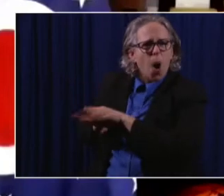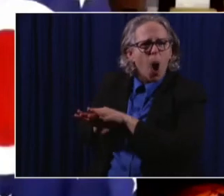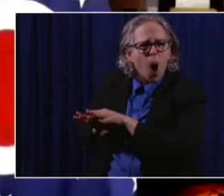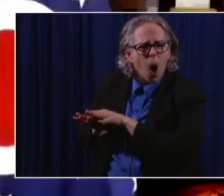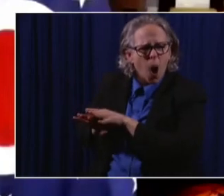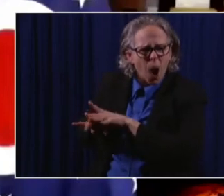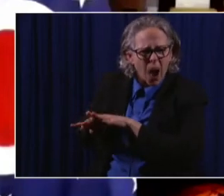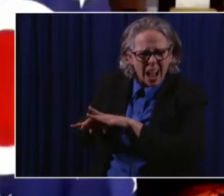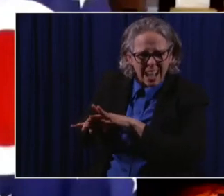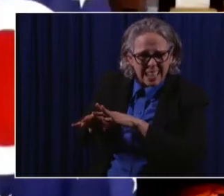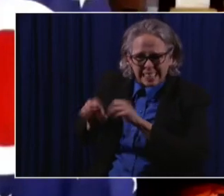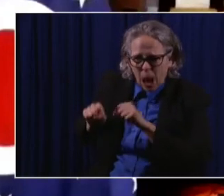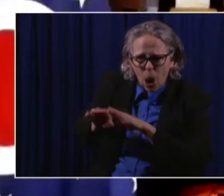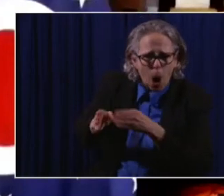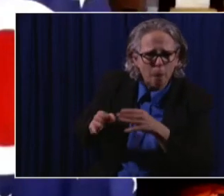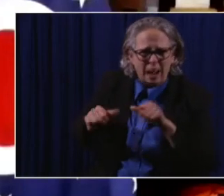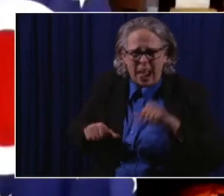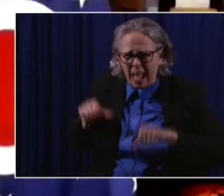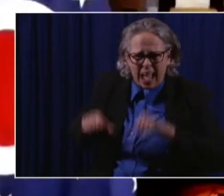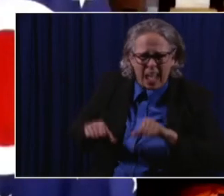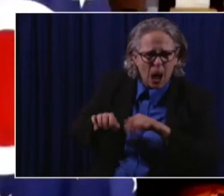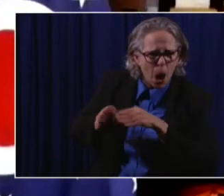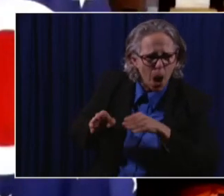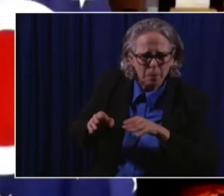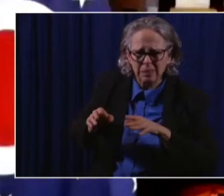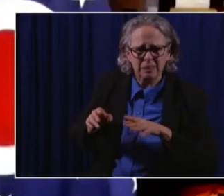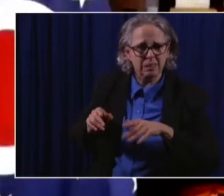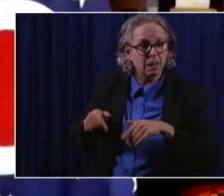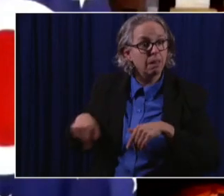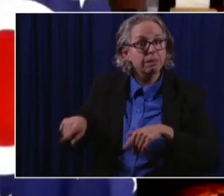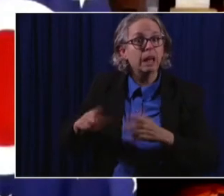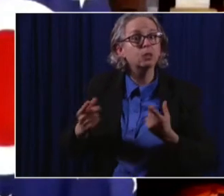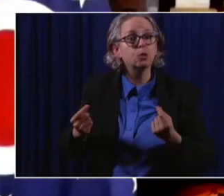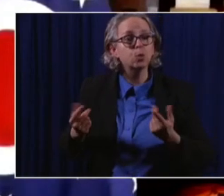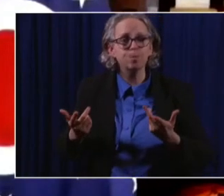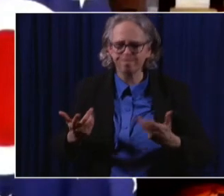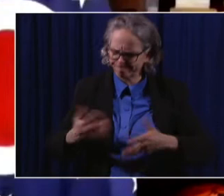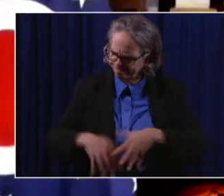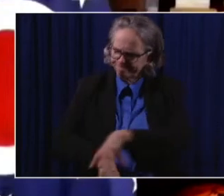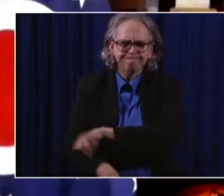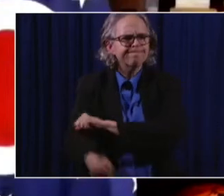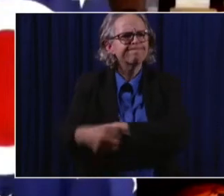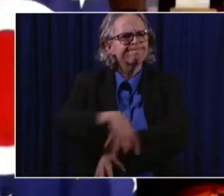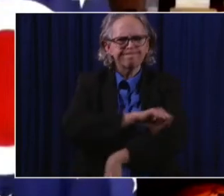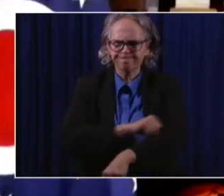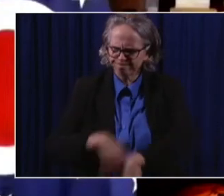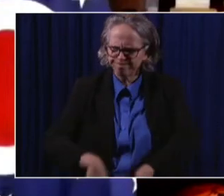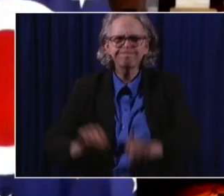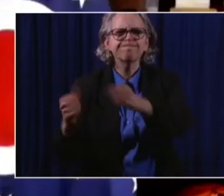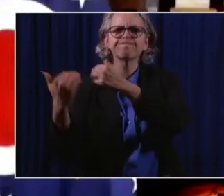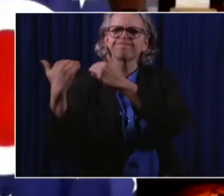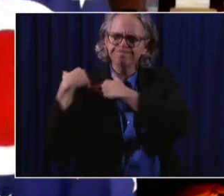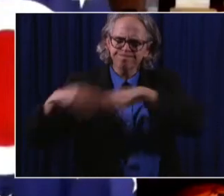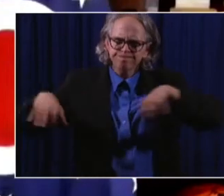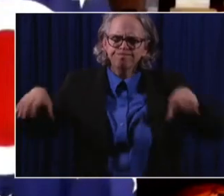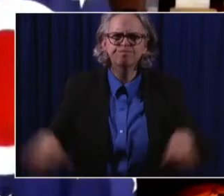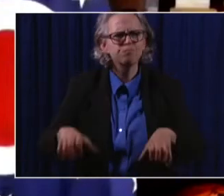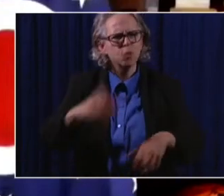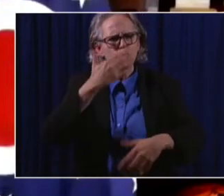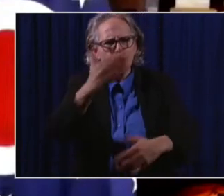care centers stepped up and did a wonderful job to help moms and dads go back to work, especially those essential